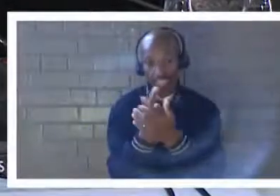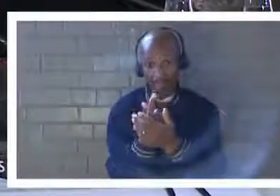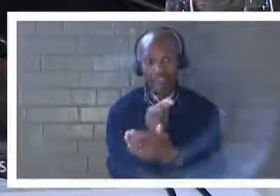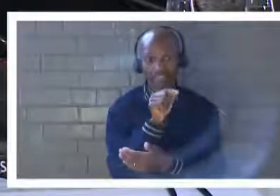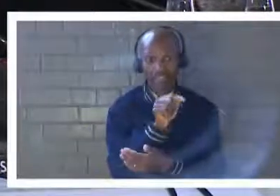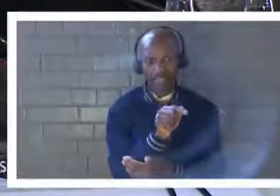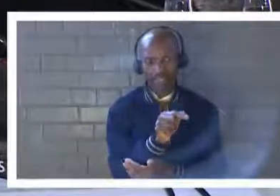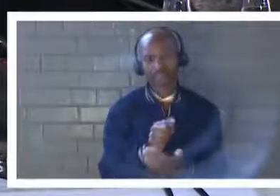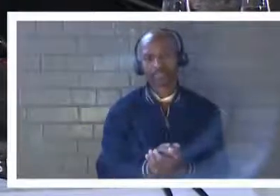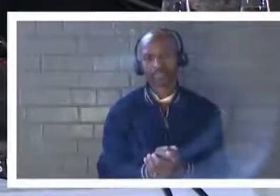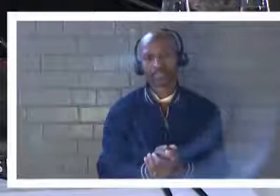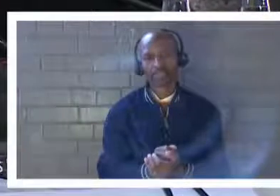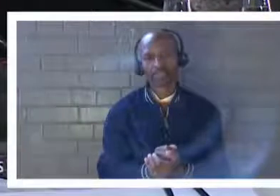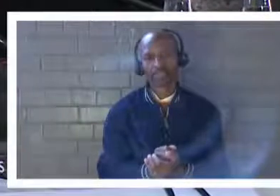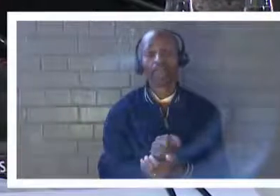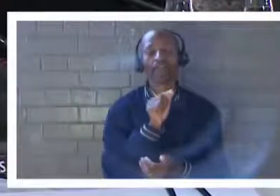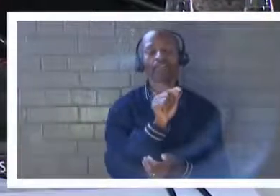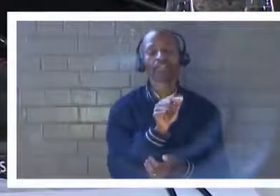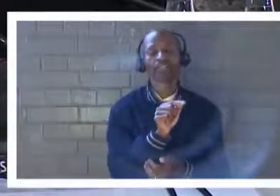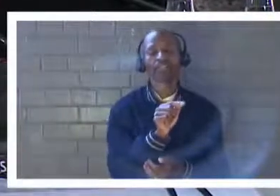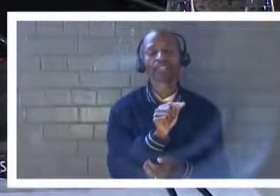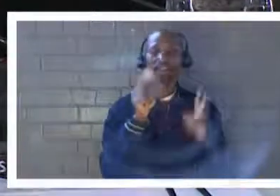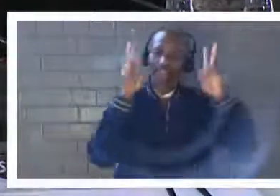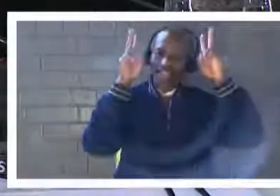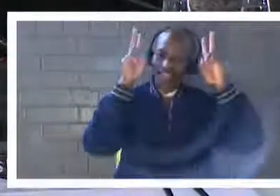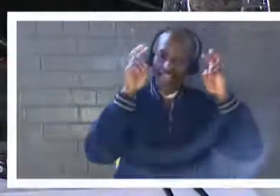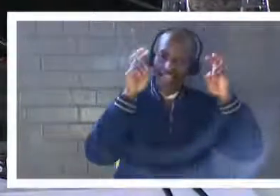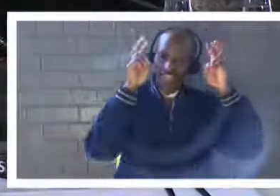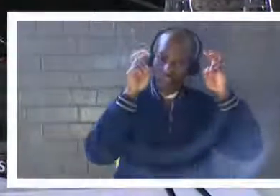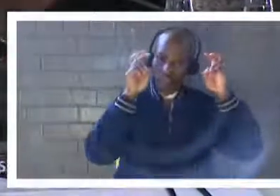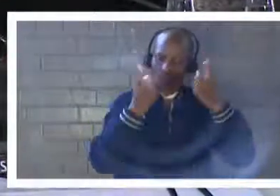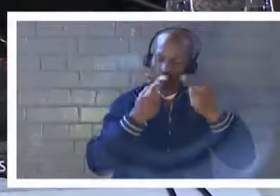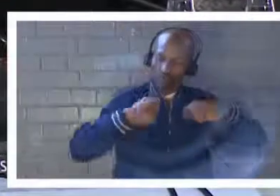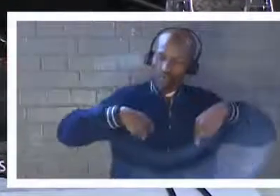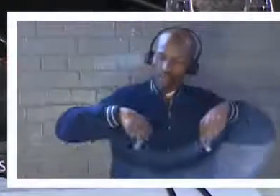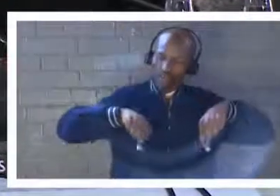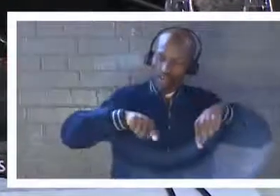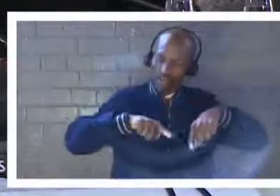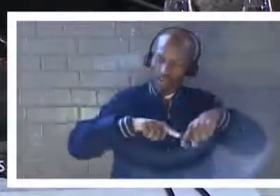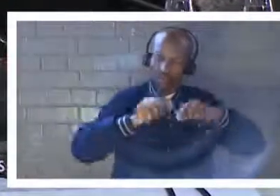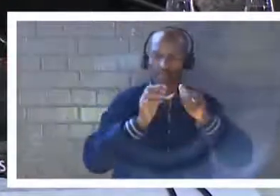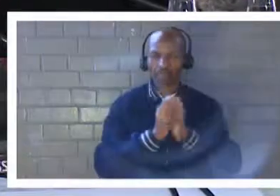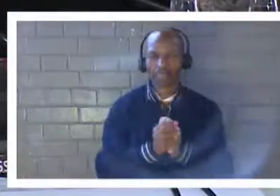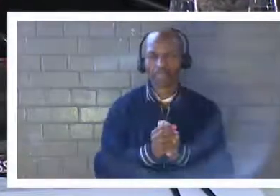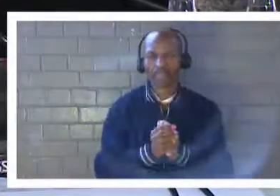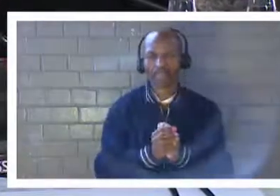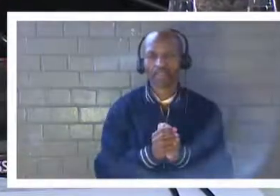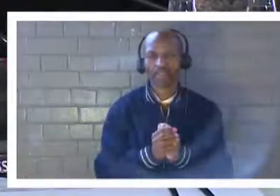that are an issue for our